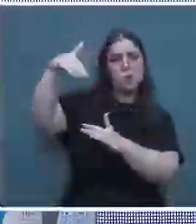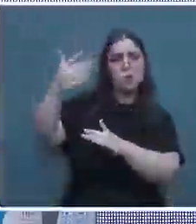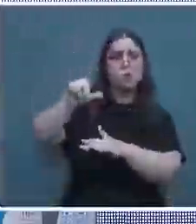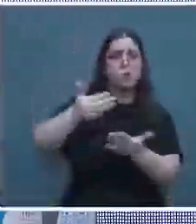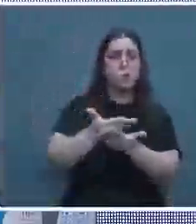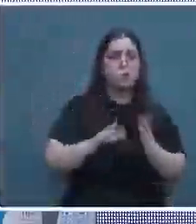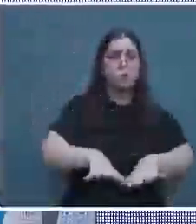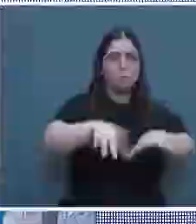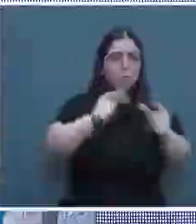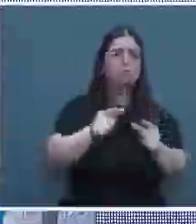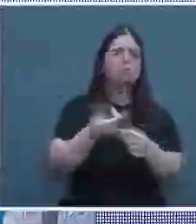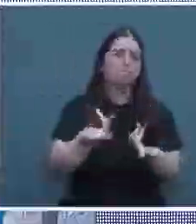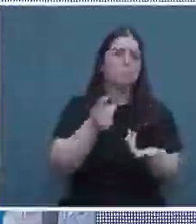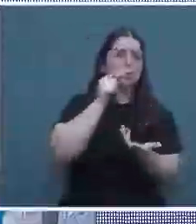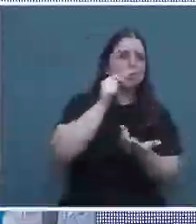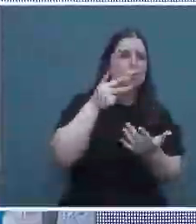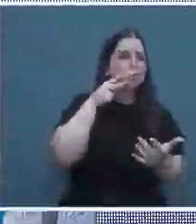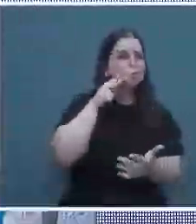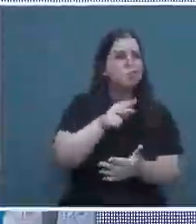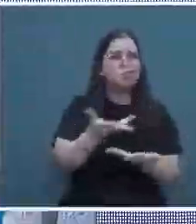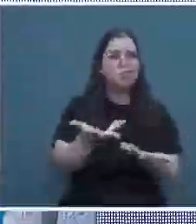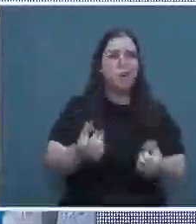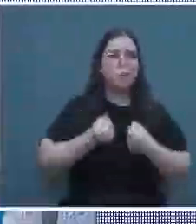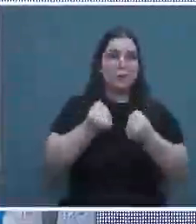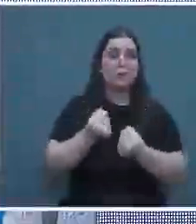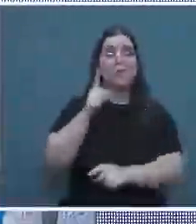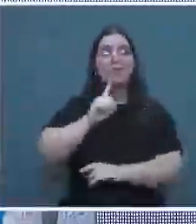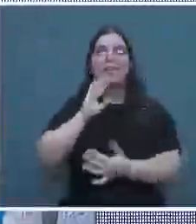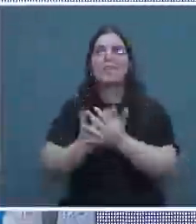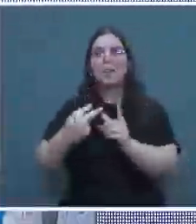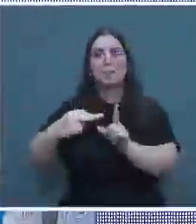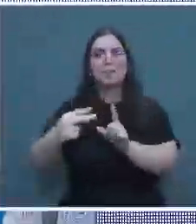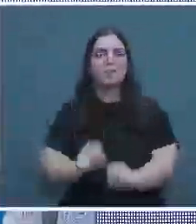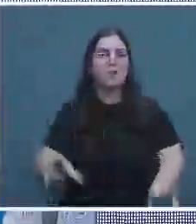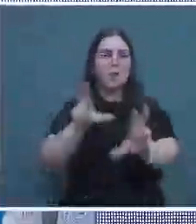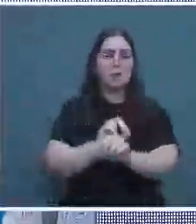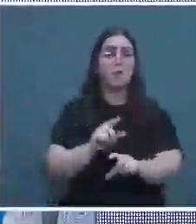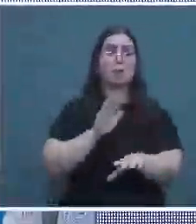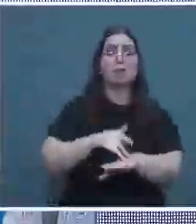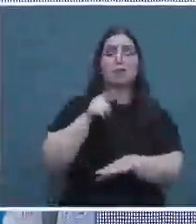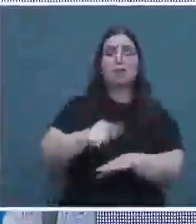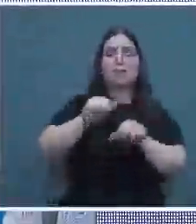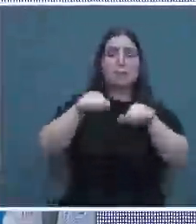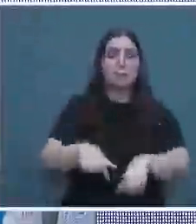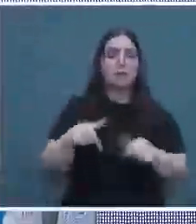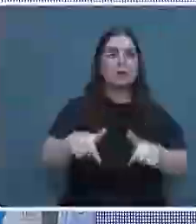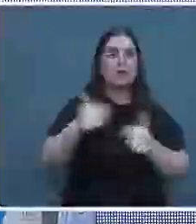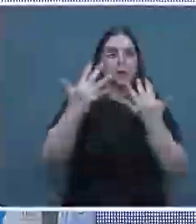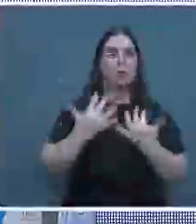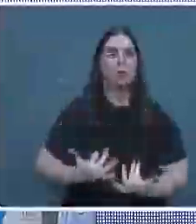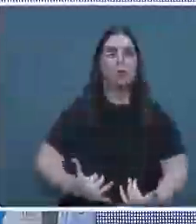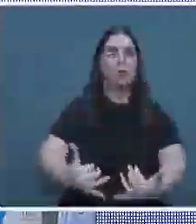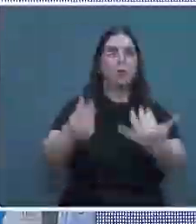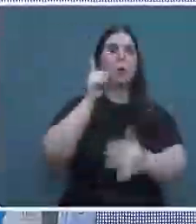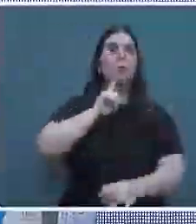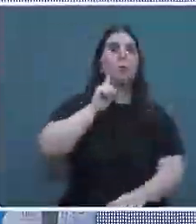economic development. Mm-hmm. Women bring another perspective. That's why I started this discussion to see, okay, here in this audience, more women